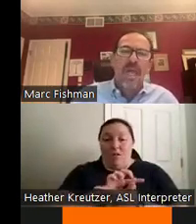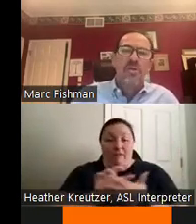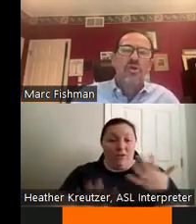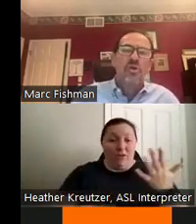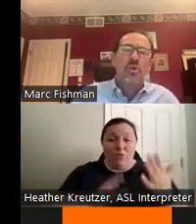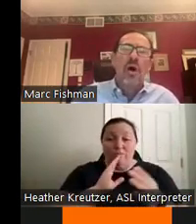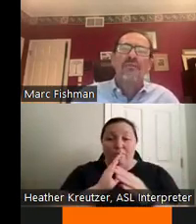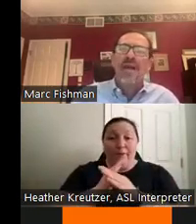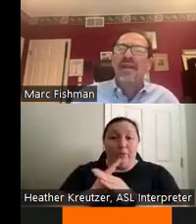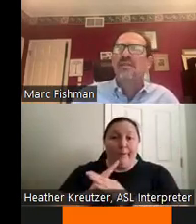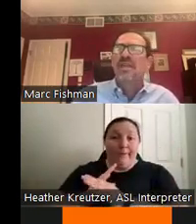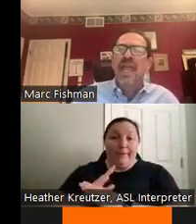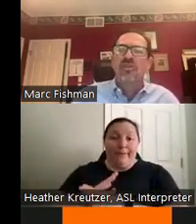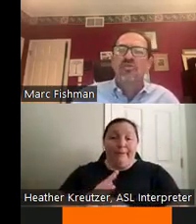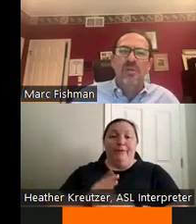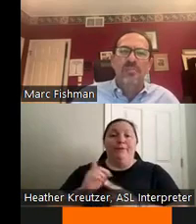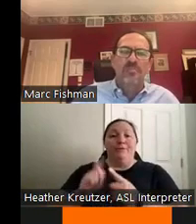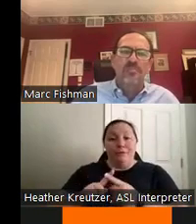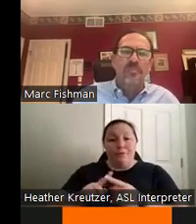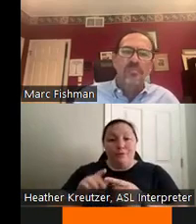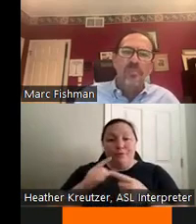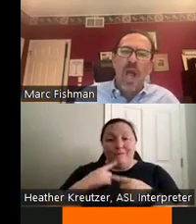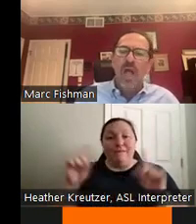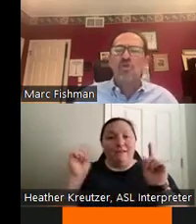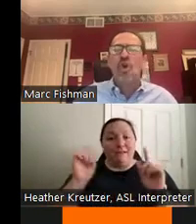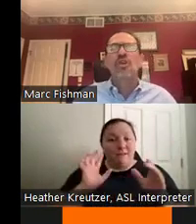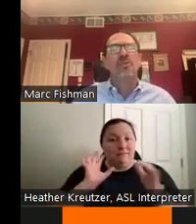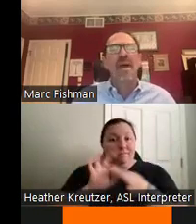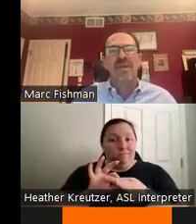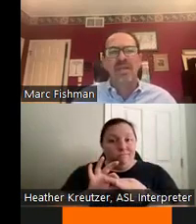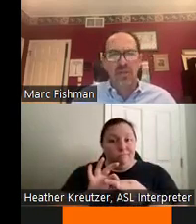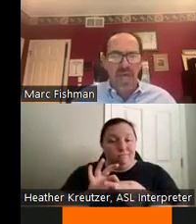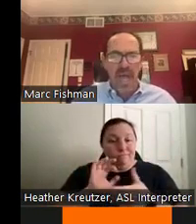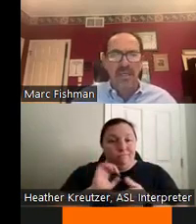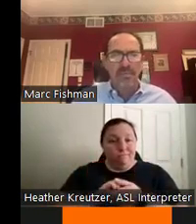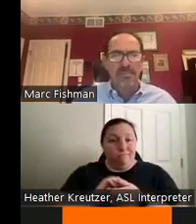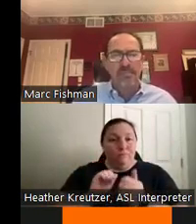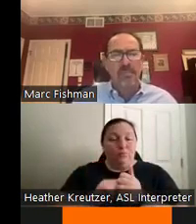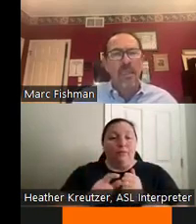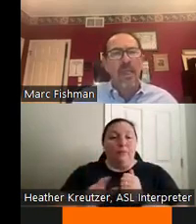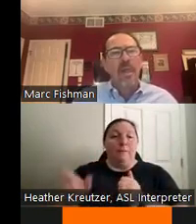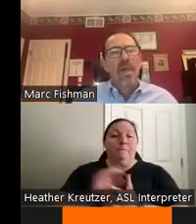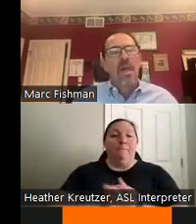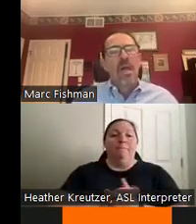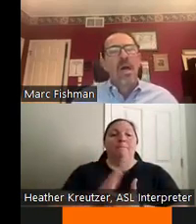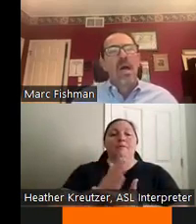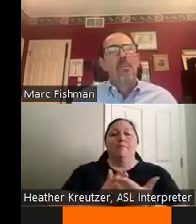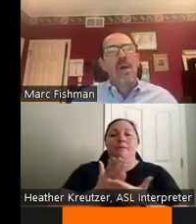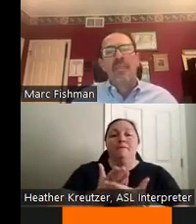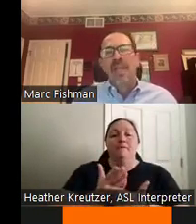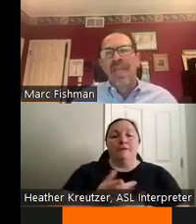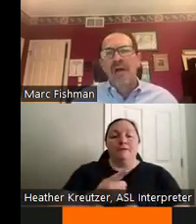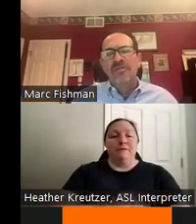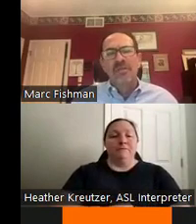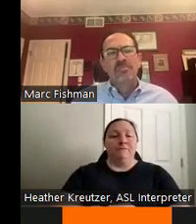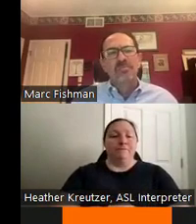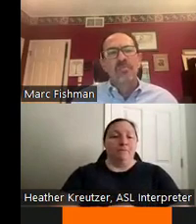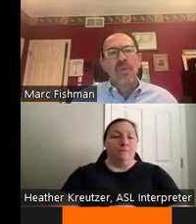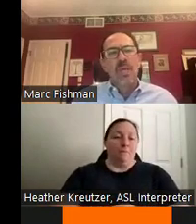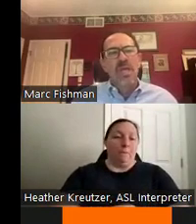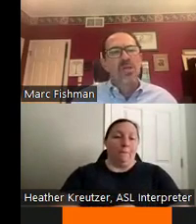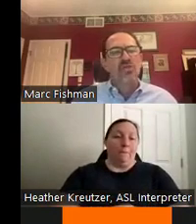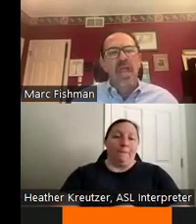right, to effective engagement. I'll show you some evidence of that. On the